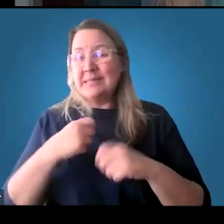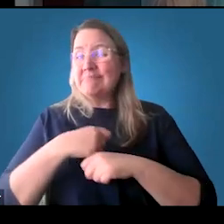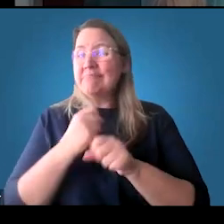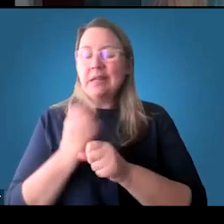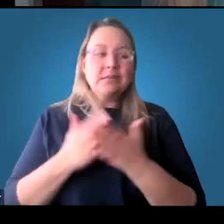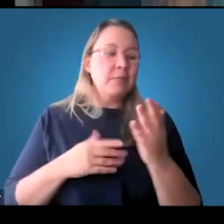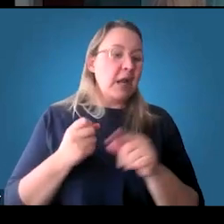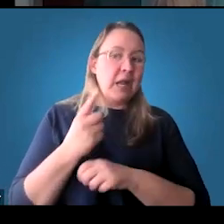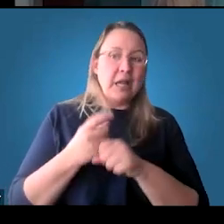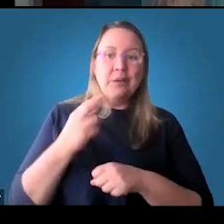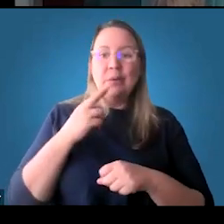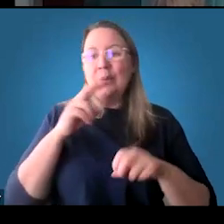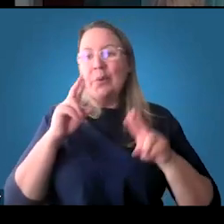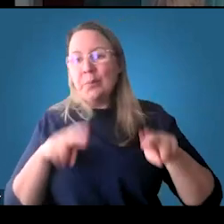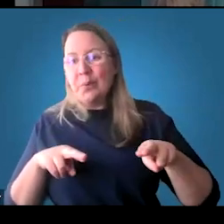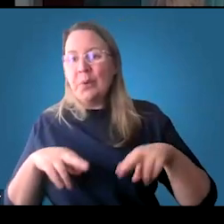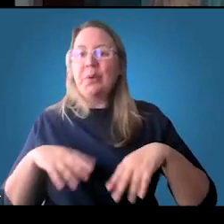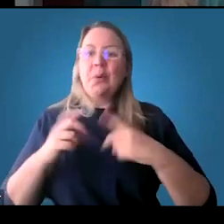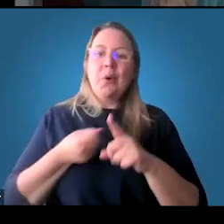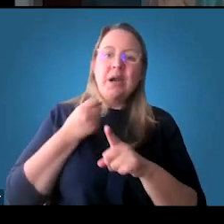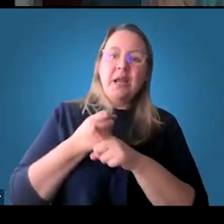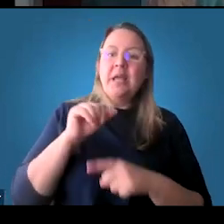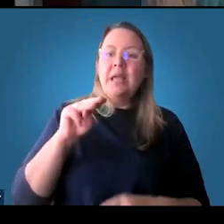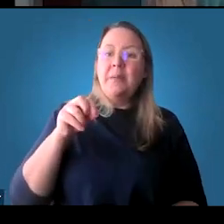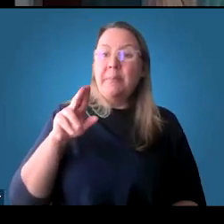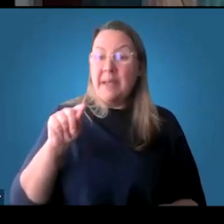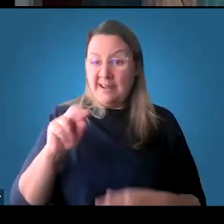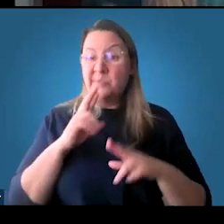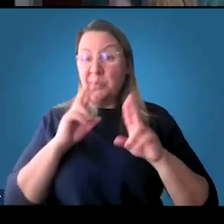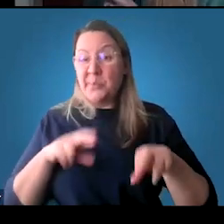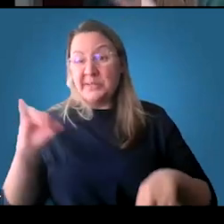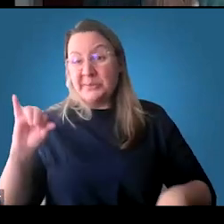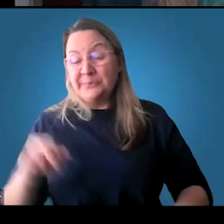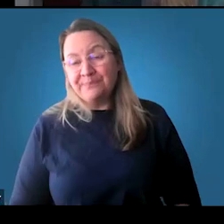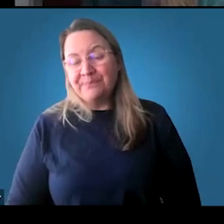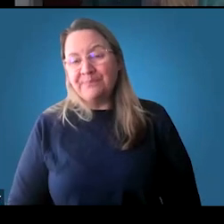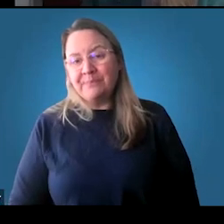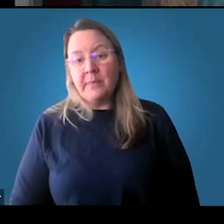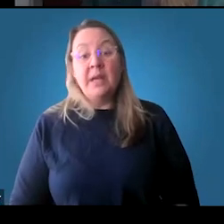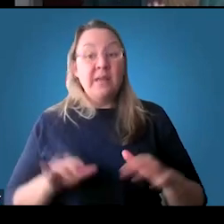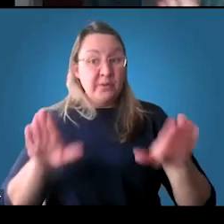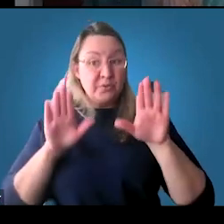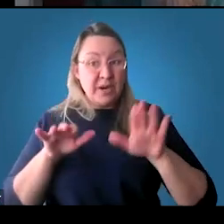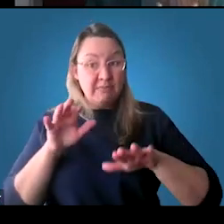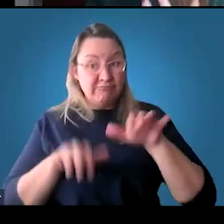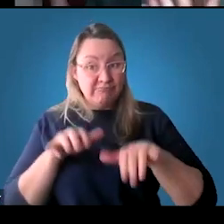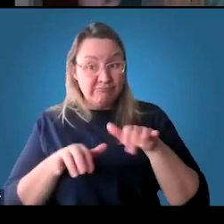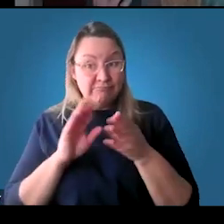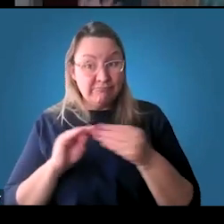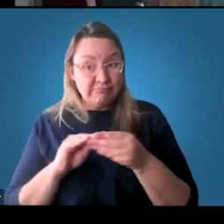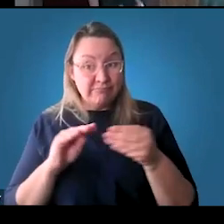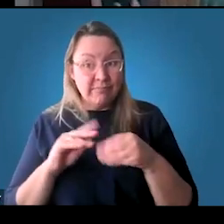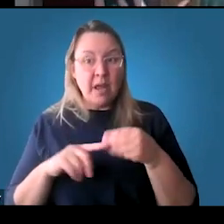of annual report or impact report, right? Now, I'm seeing some great conversation in the chat